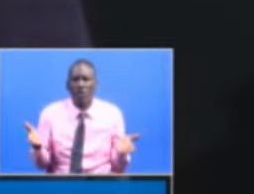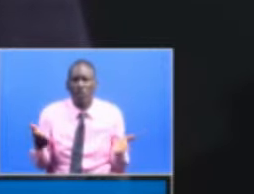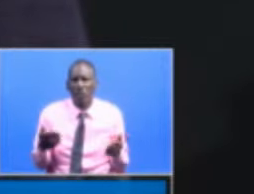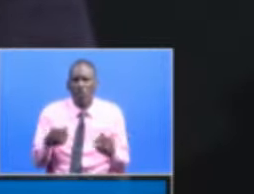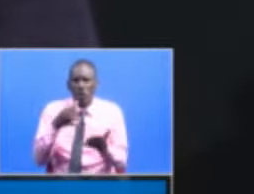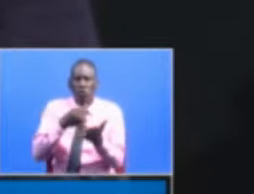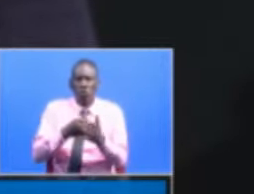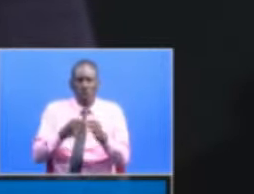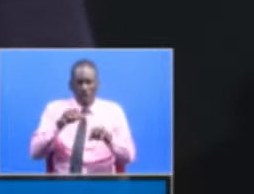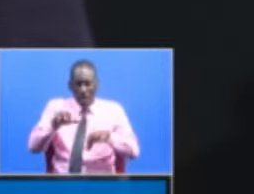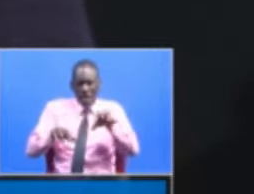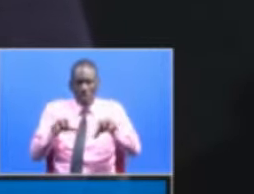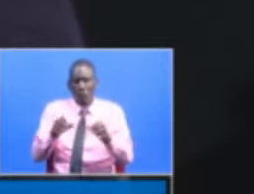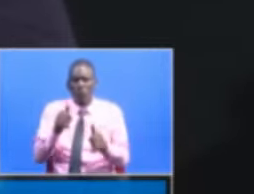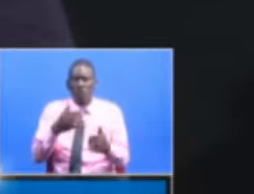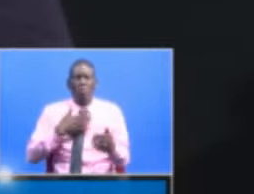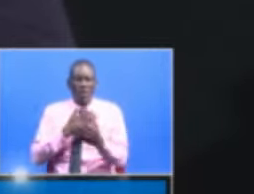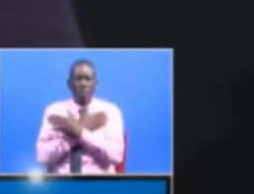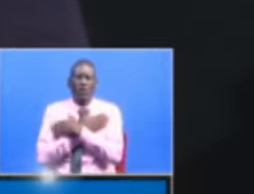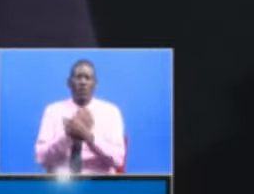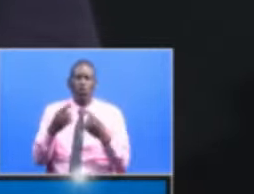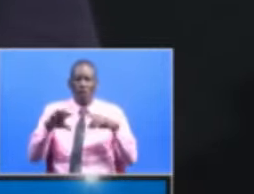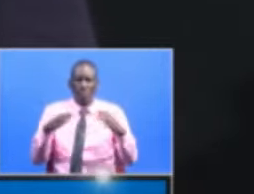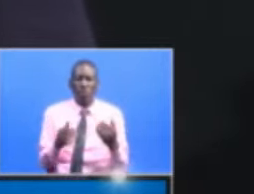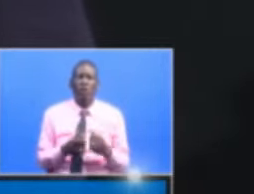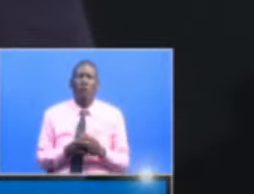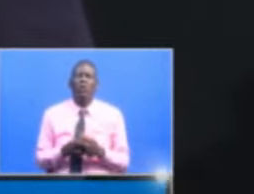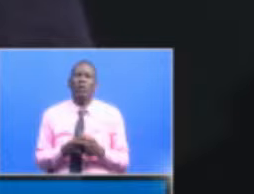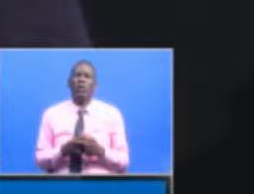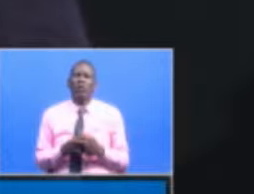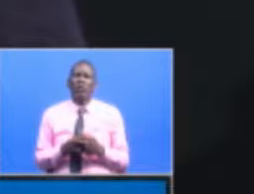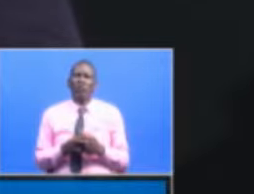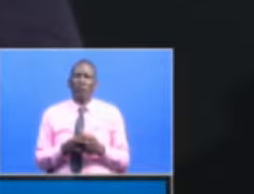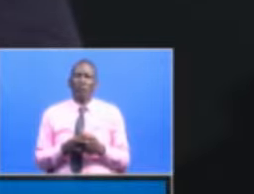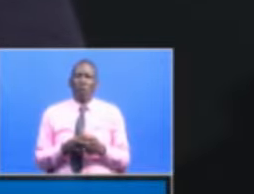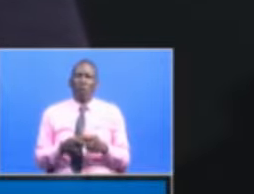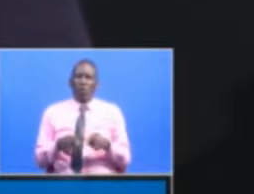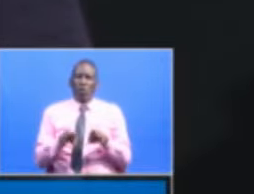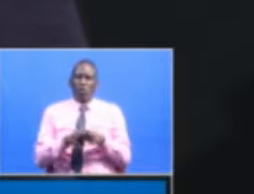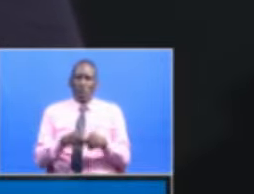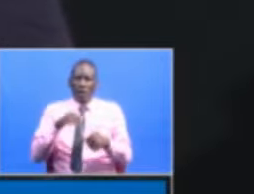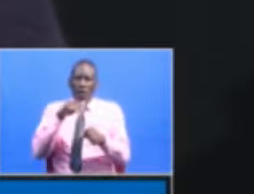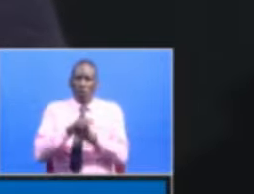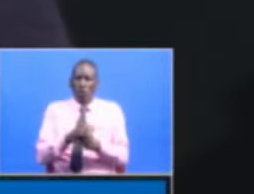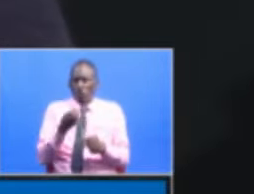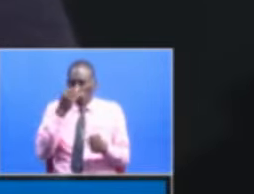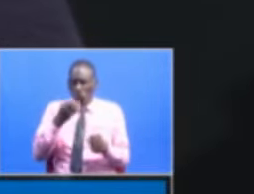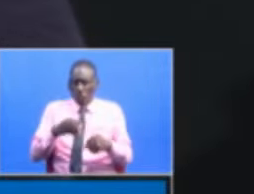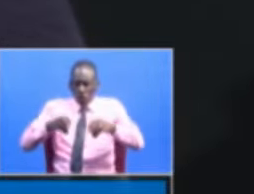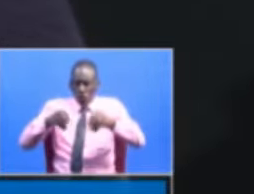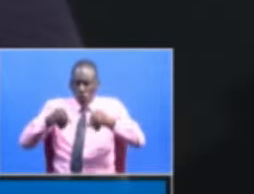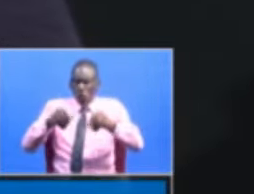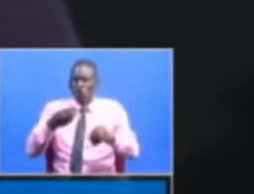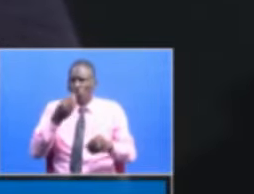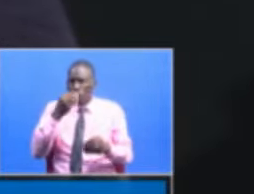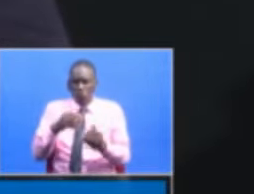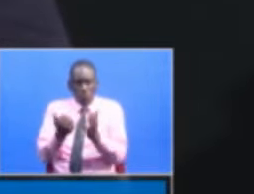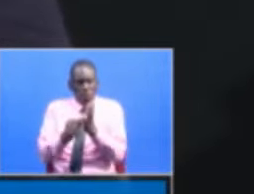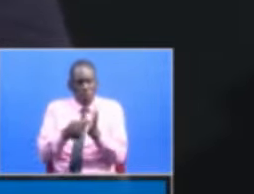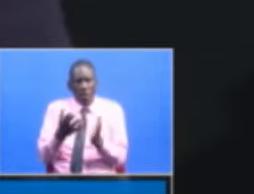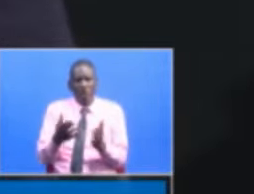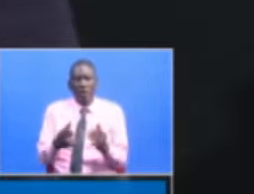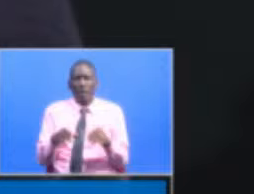which my colleague said about 60% was wiped out, higher level of food and nutrition insecurity. So we are, as